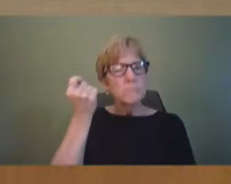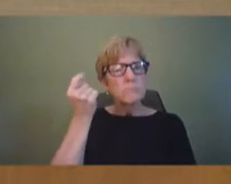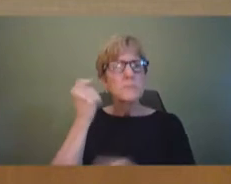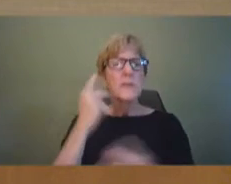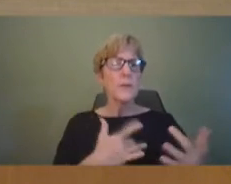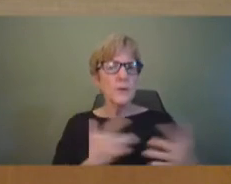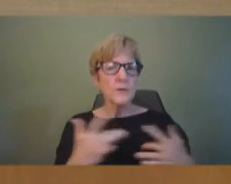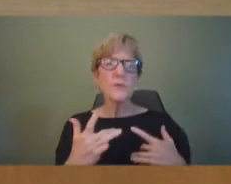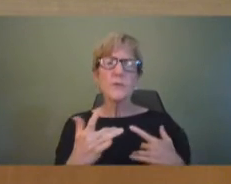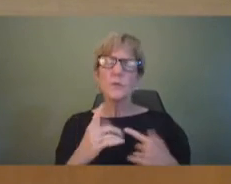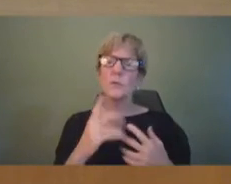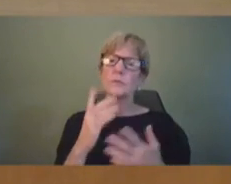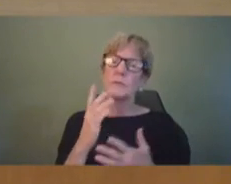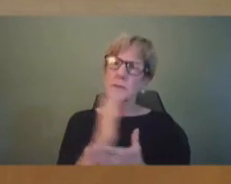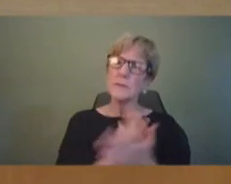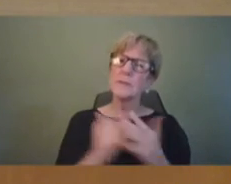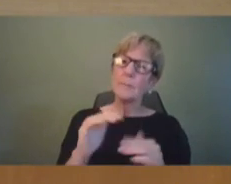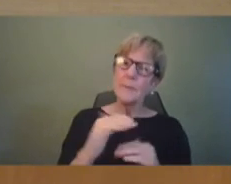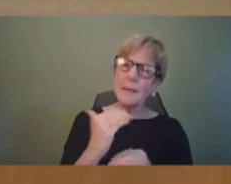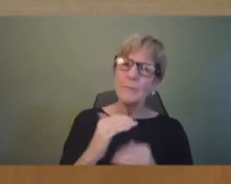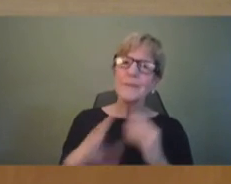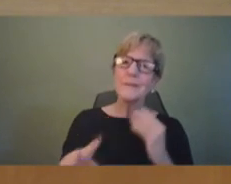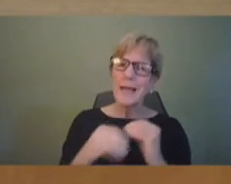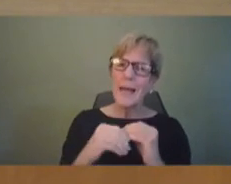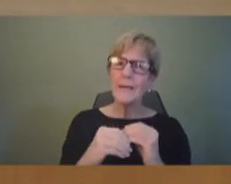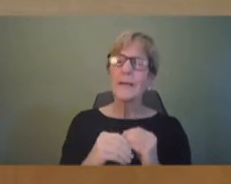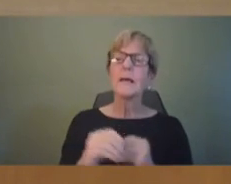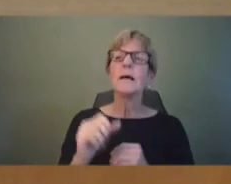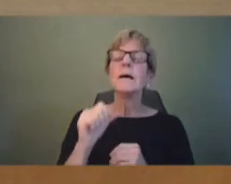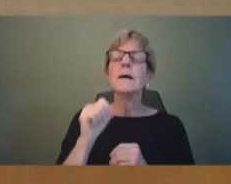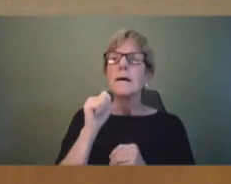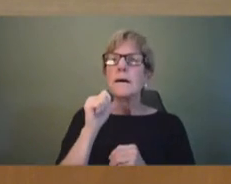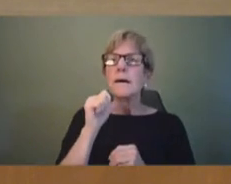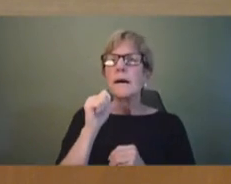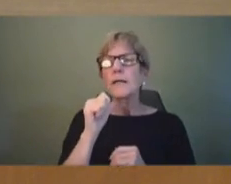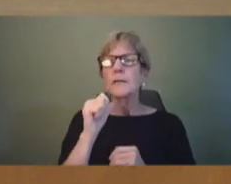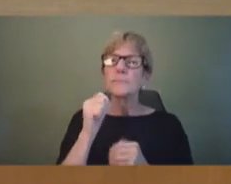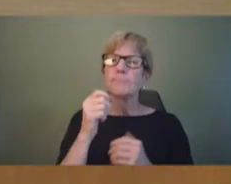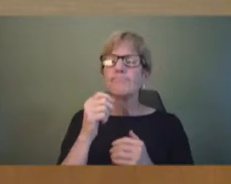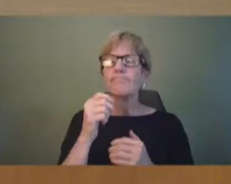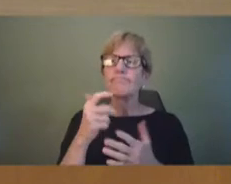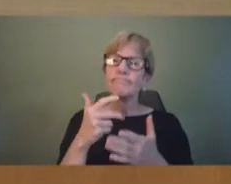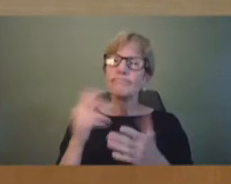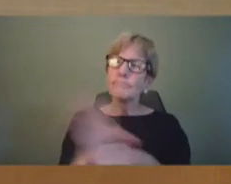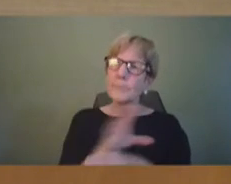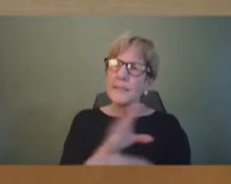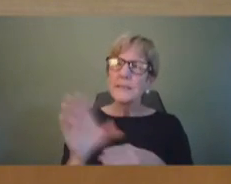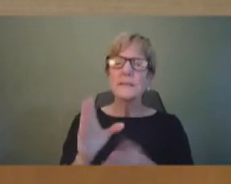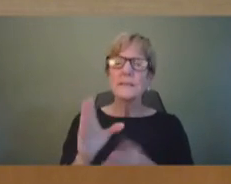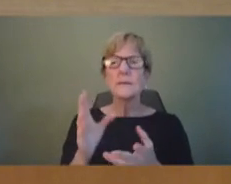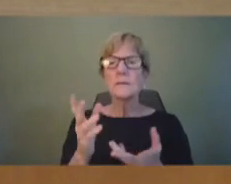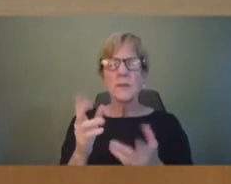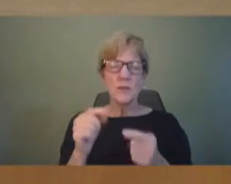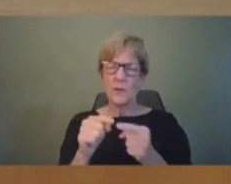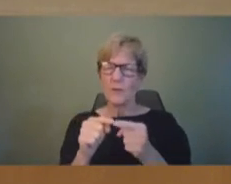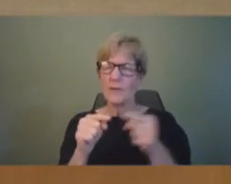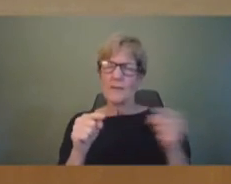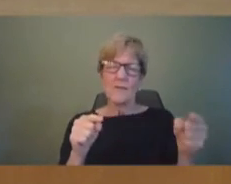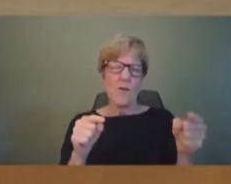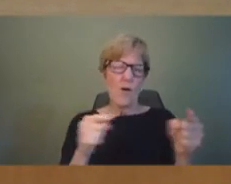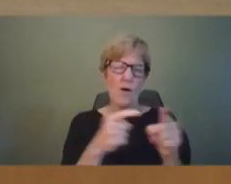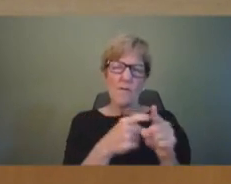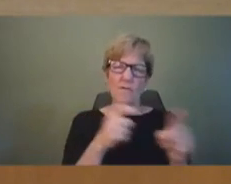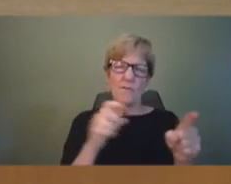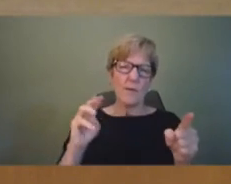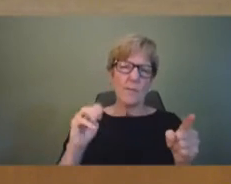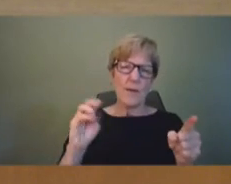constraints about adding potentially some non-residential neighborhood serving retail this far off of maler Creek Church but you I think we'd